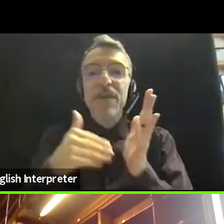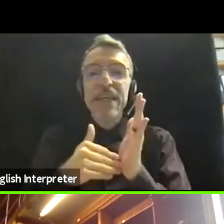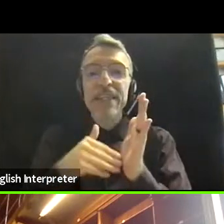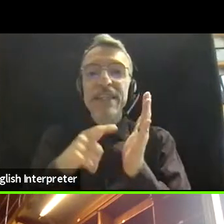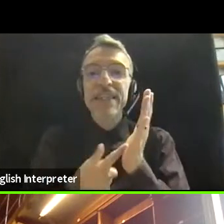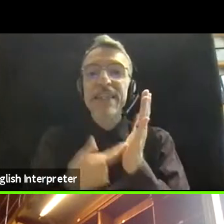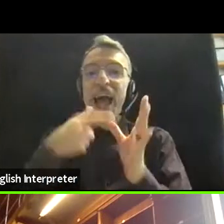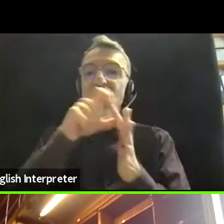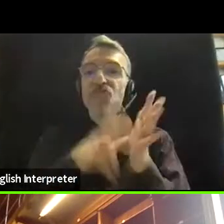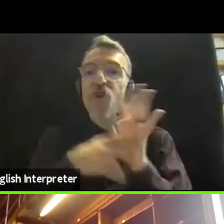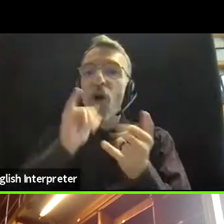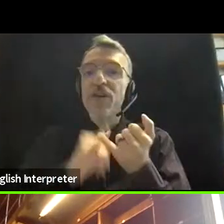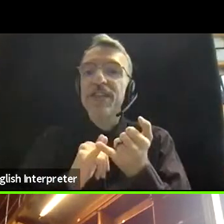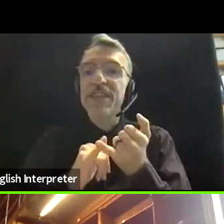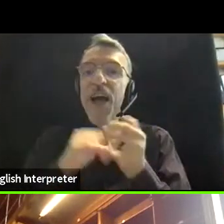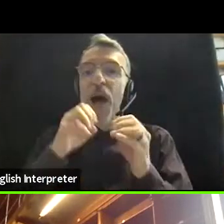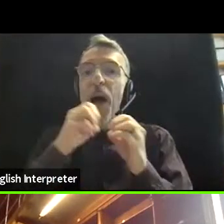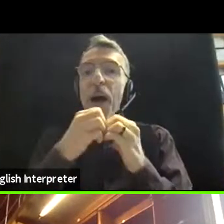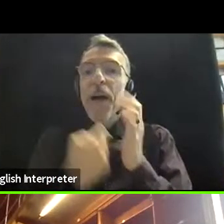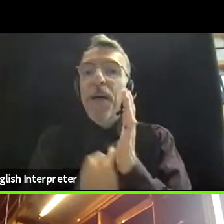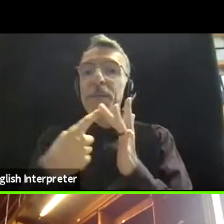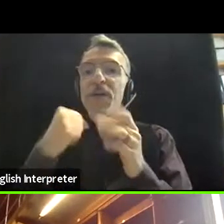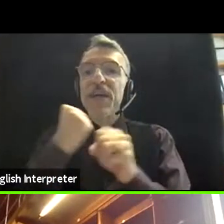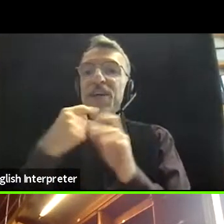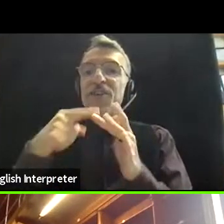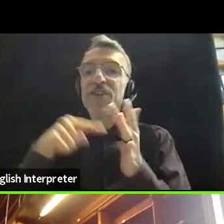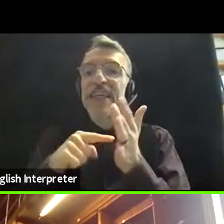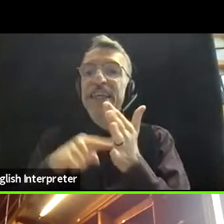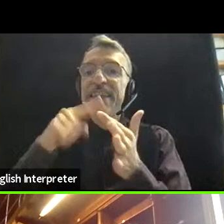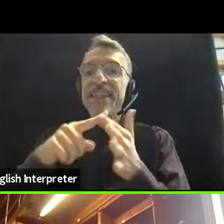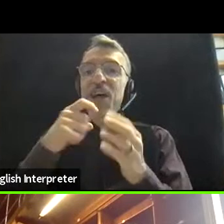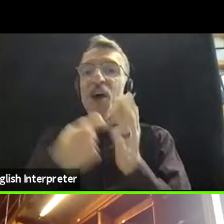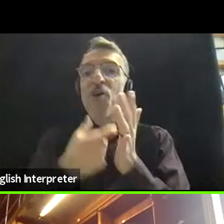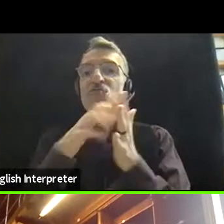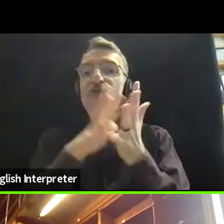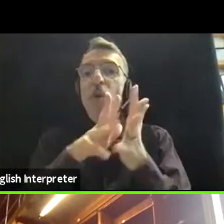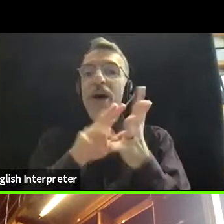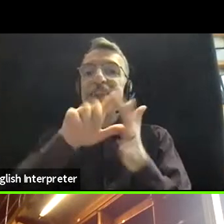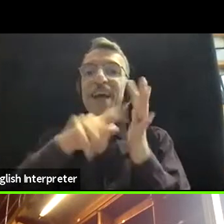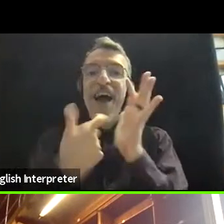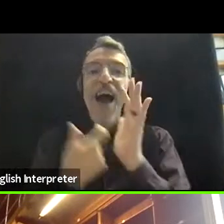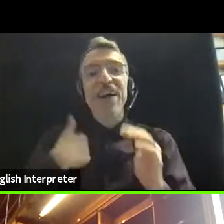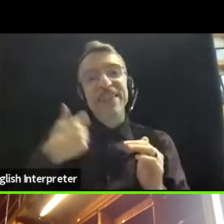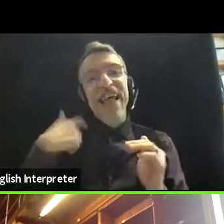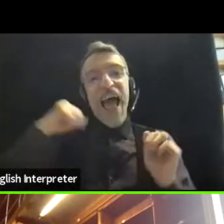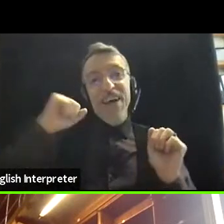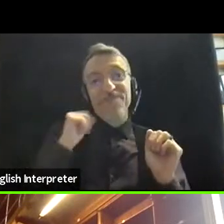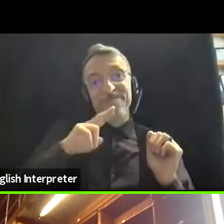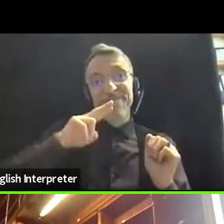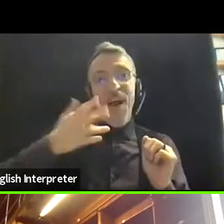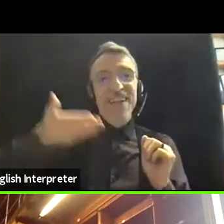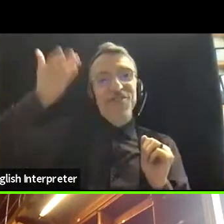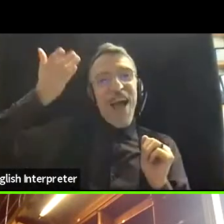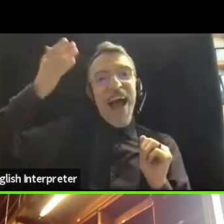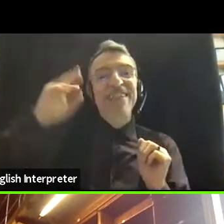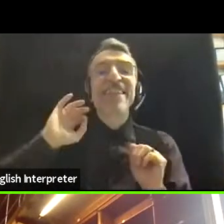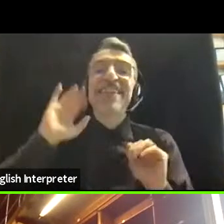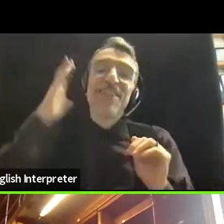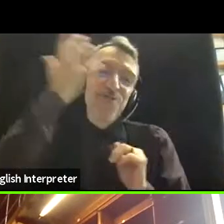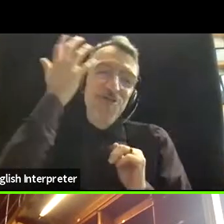think would be I'm sure with my Northern Ireland accent, it probably doesn't sound anything like it should be, but that's by the way. Can I